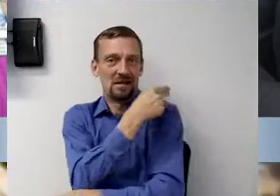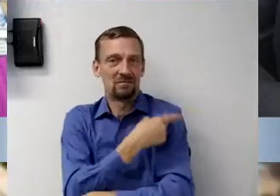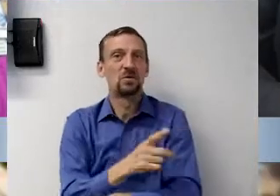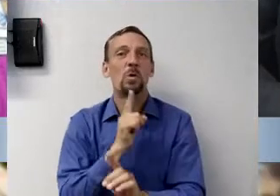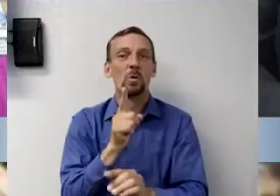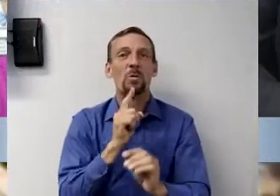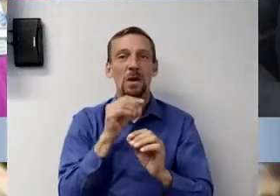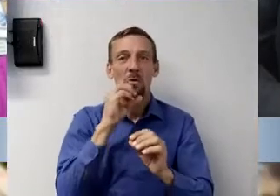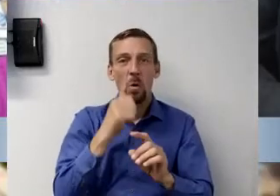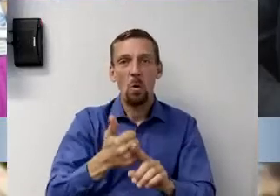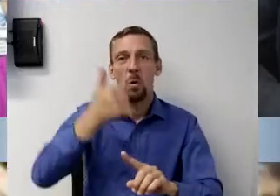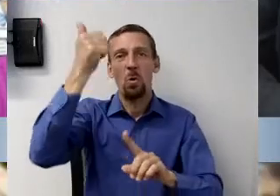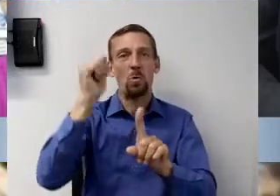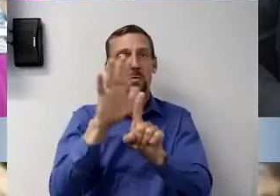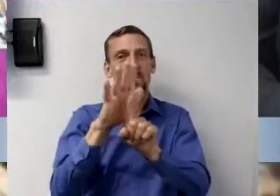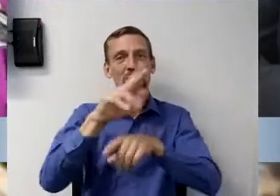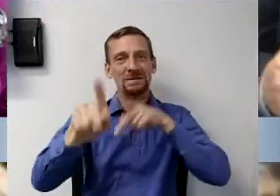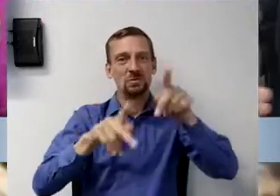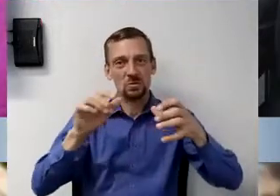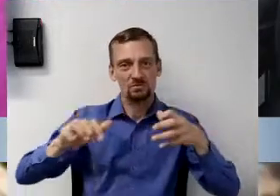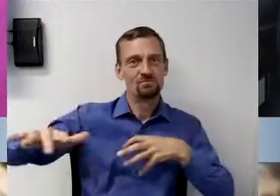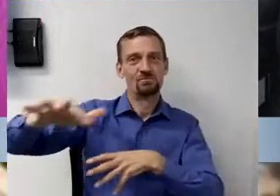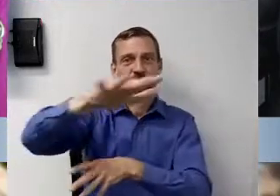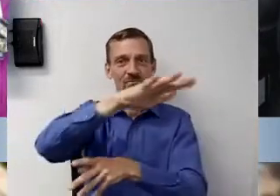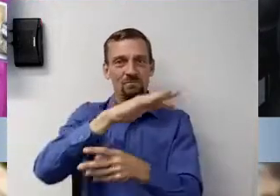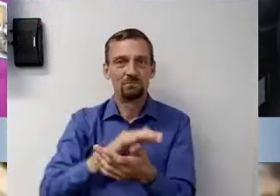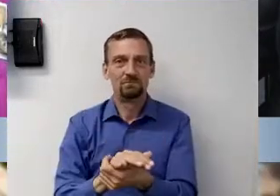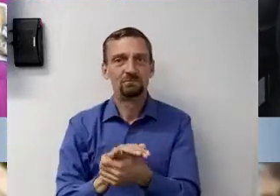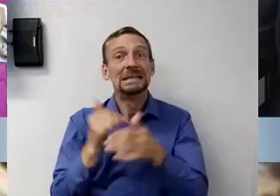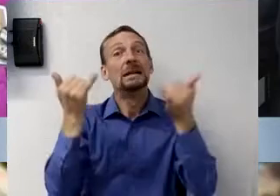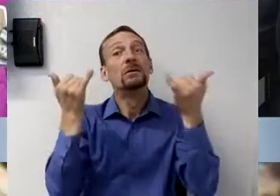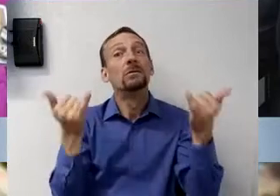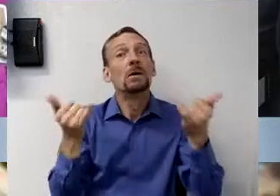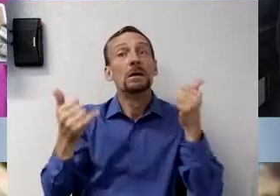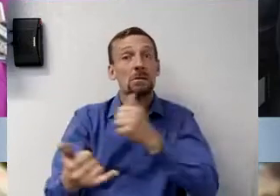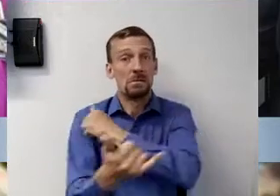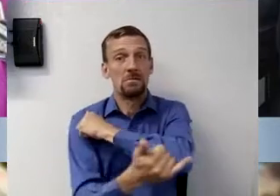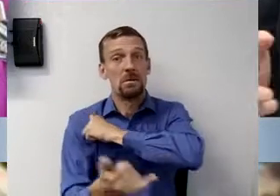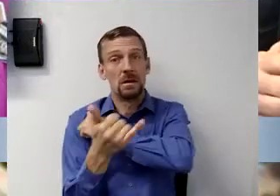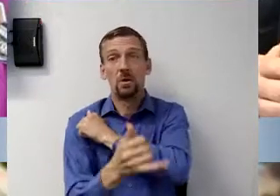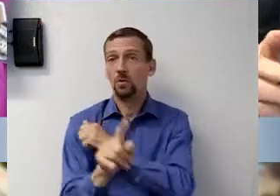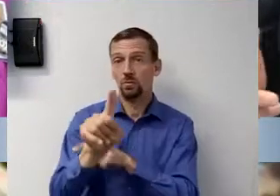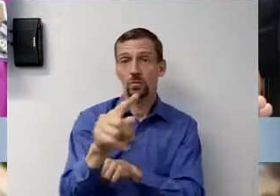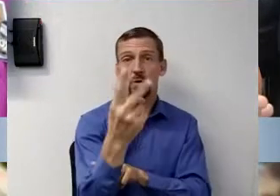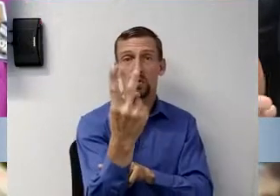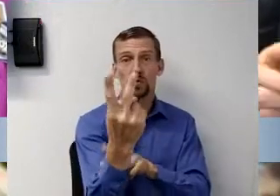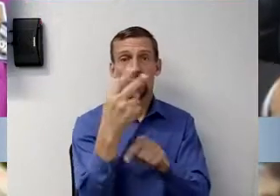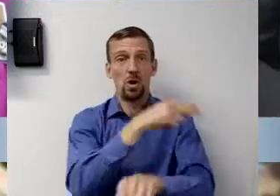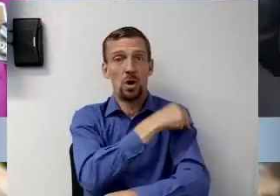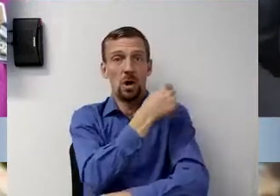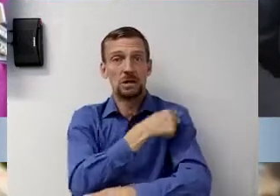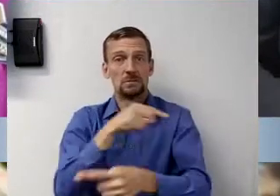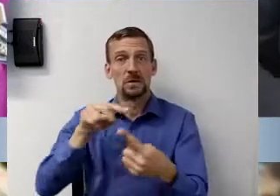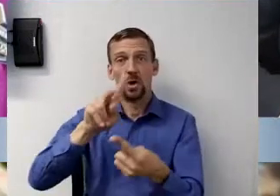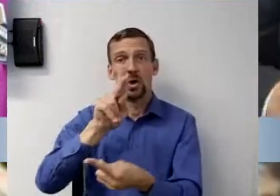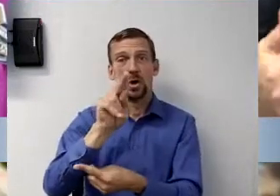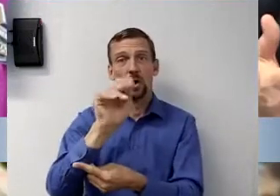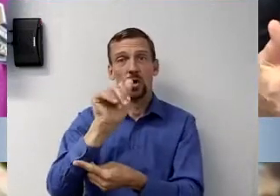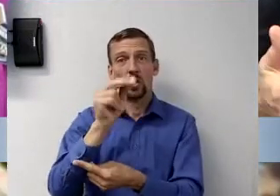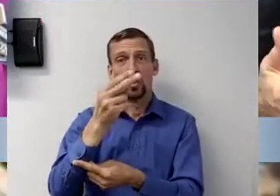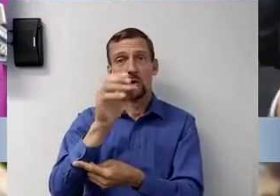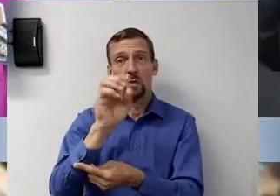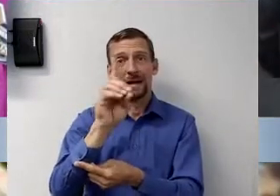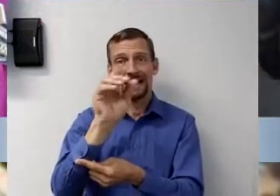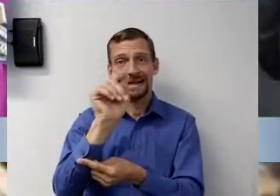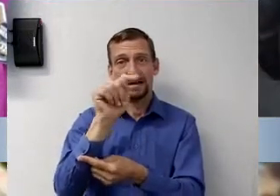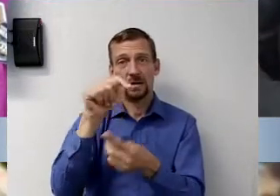tend to be that older population. Right now in the county, and again, just two hospitals, Kaweah Delta and Sierra View, that are